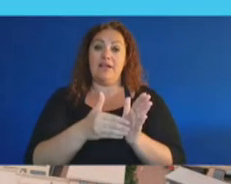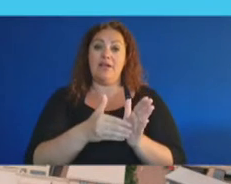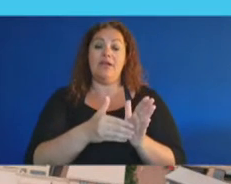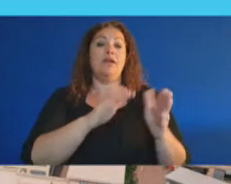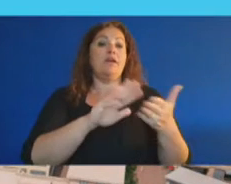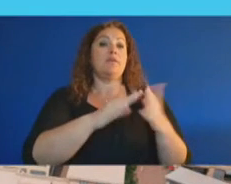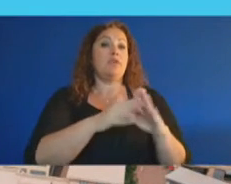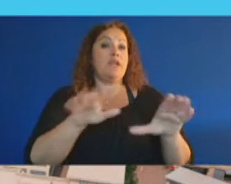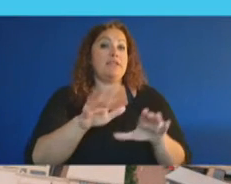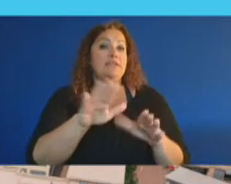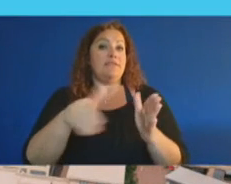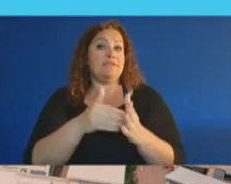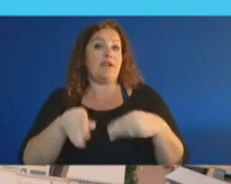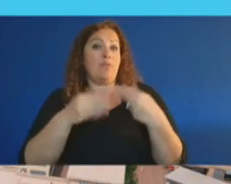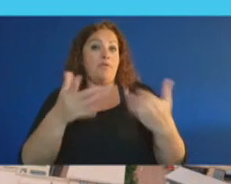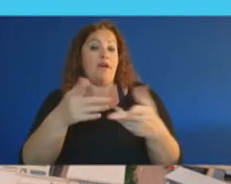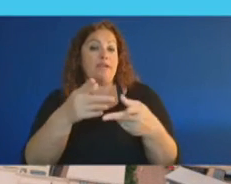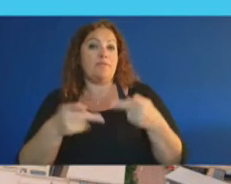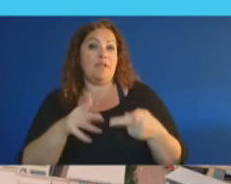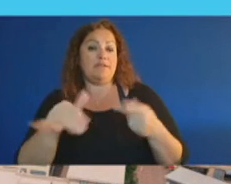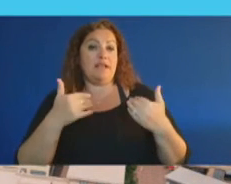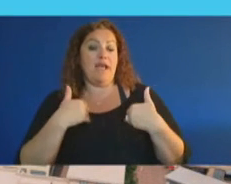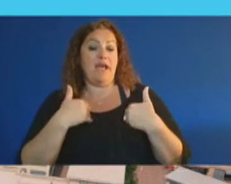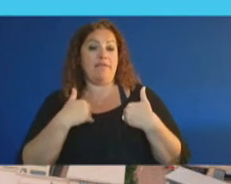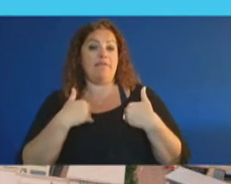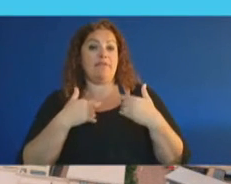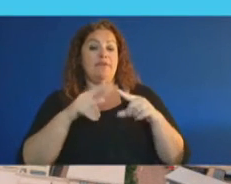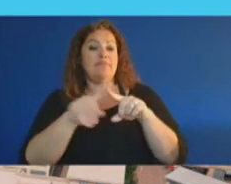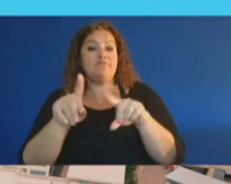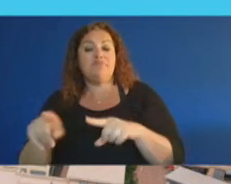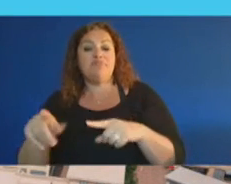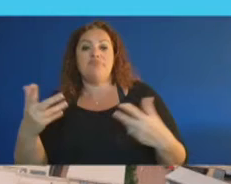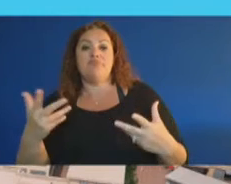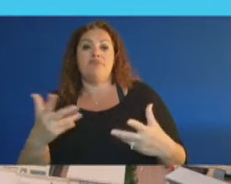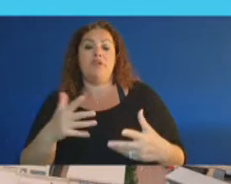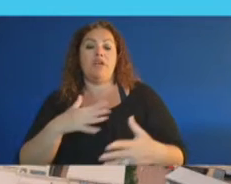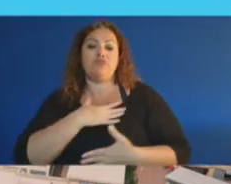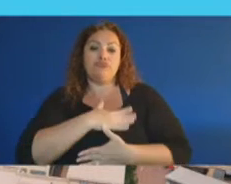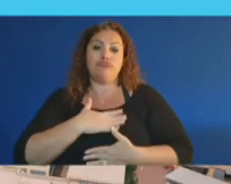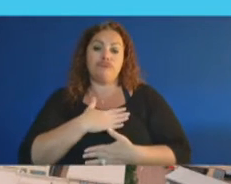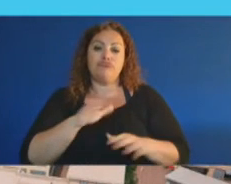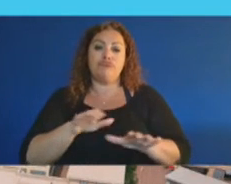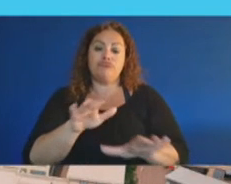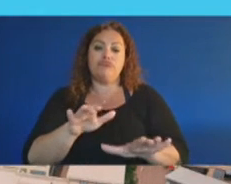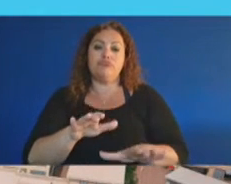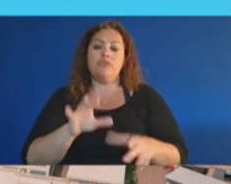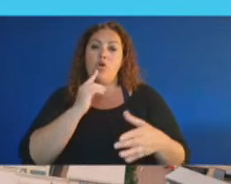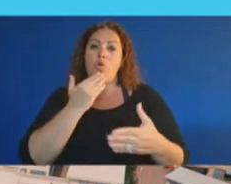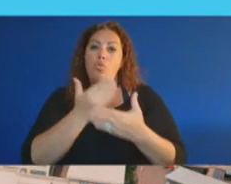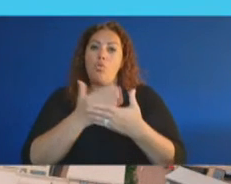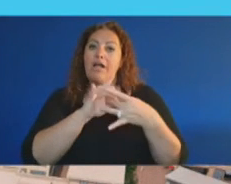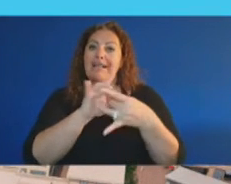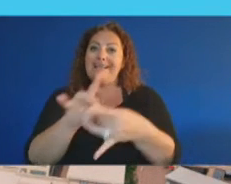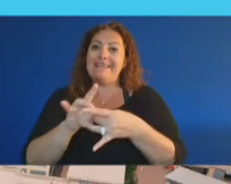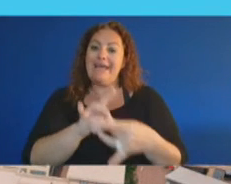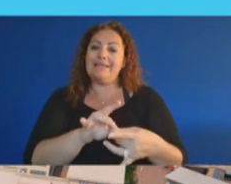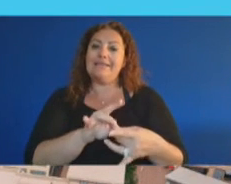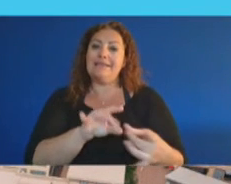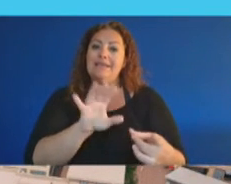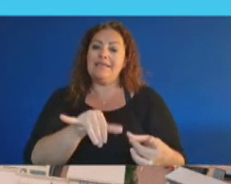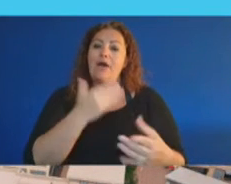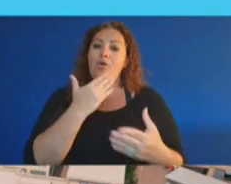provide places that have a concentration of primarily commercial residential activity well connected this is one a hit we talk about this a lot well-connected